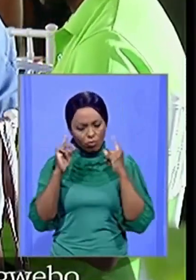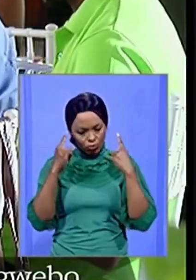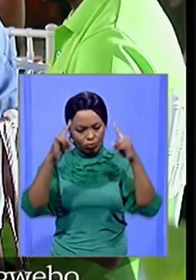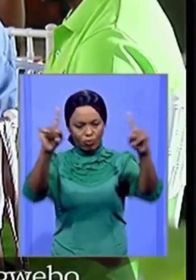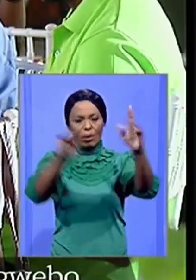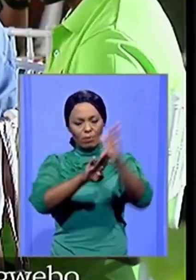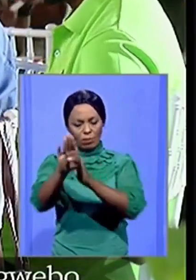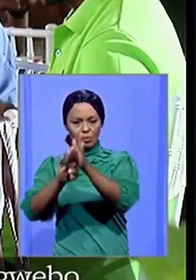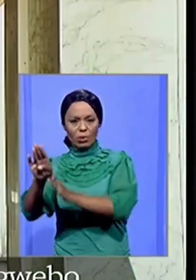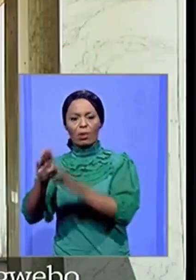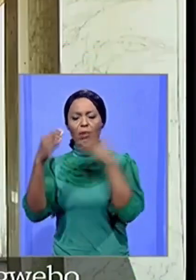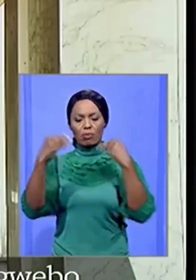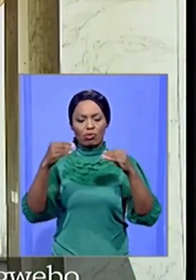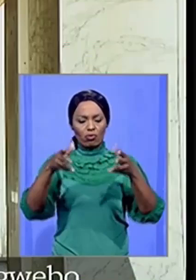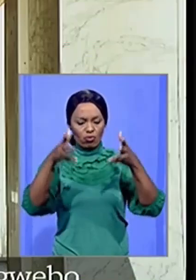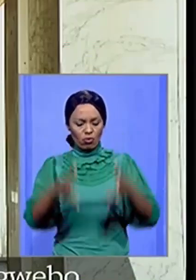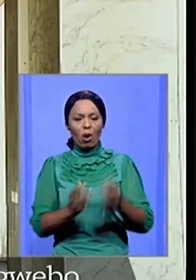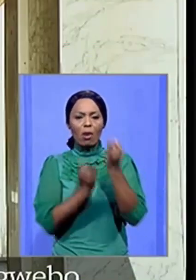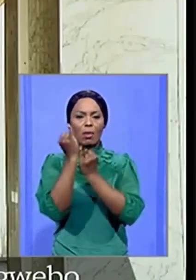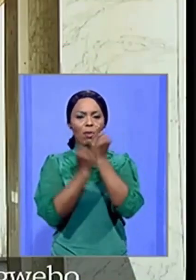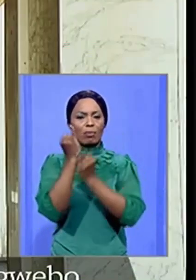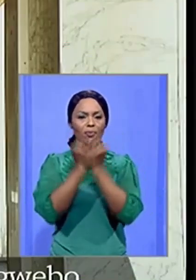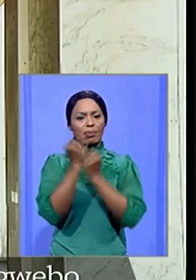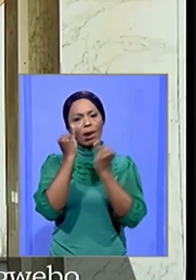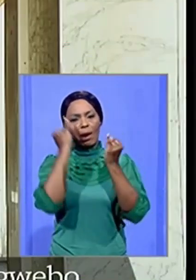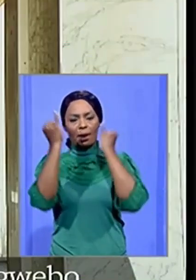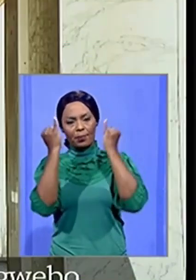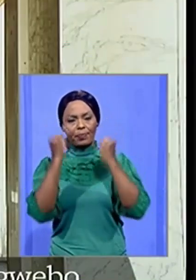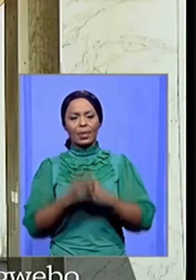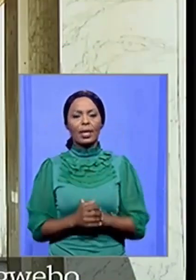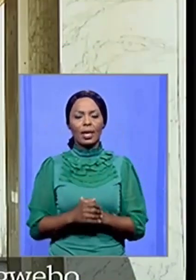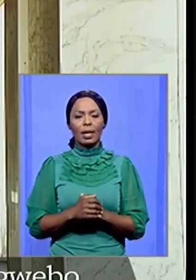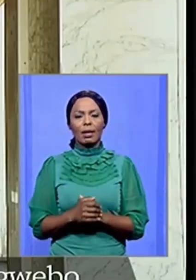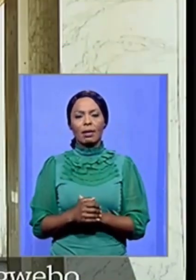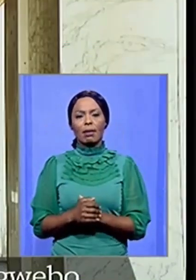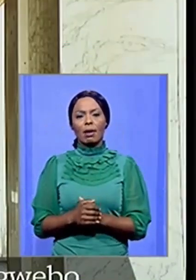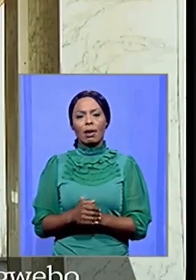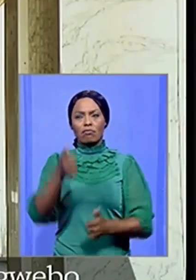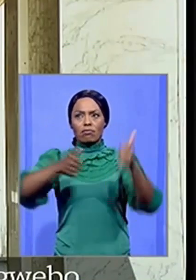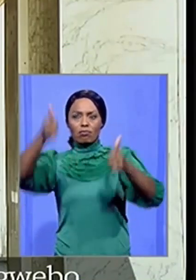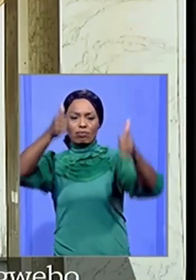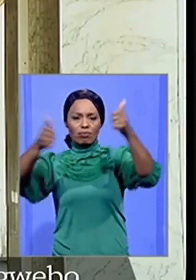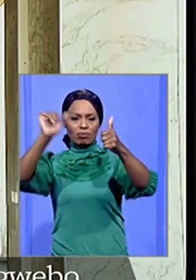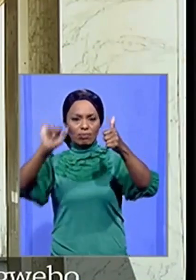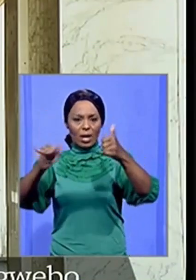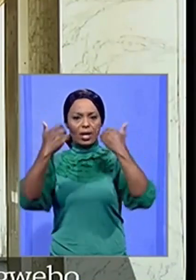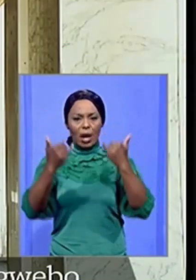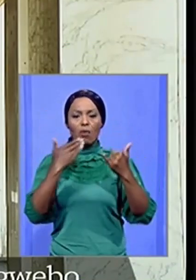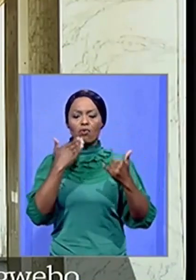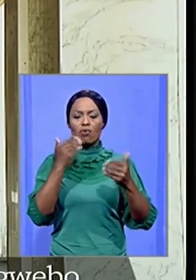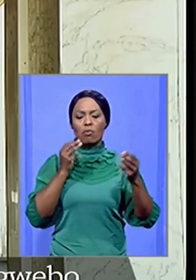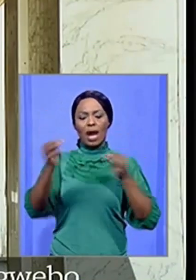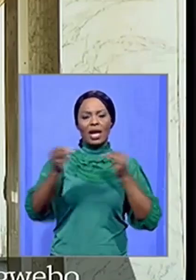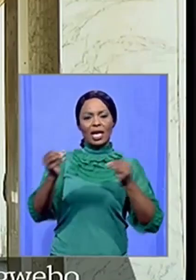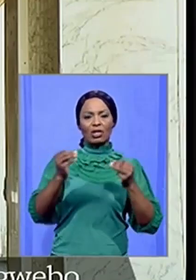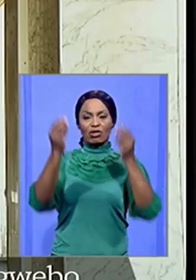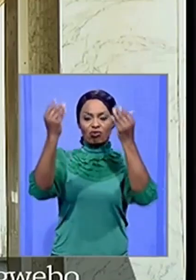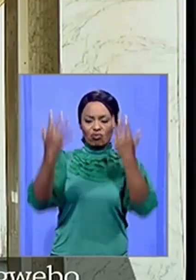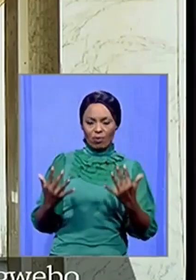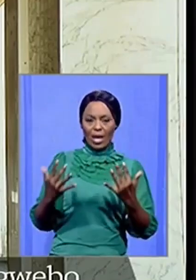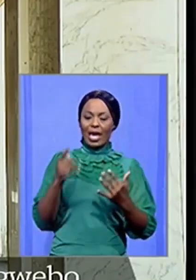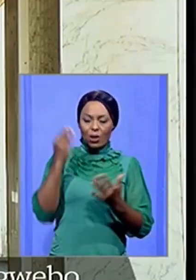ga baswa. E kenyeletse le hore re tla batla di-captains of industry bana ba laela moruo ba nana gore ba tsebe re na le